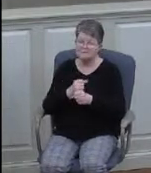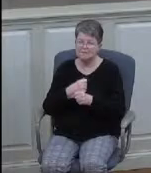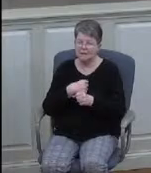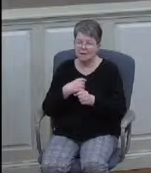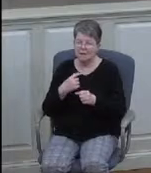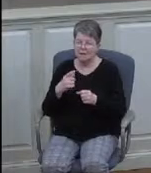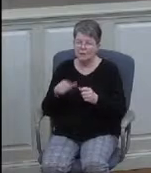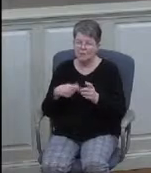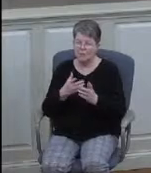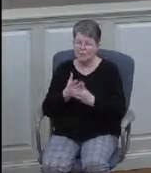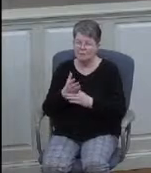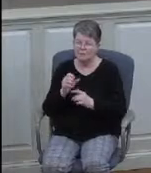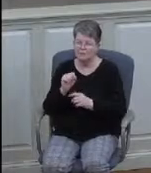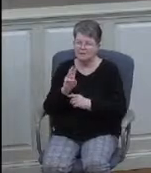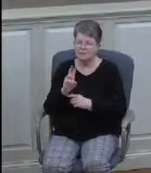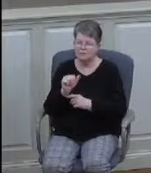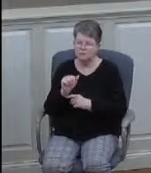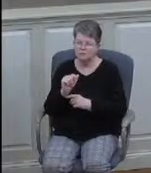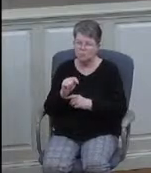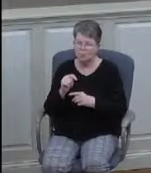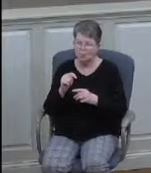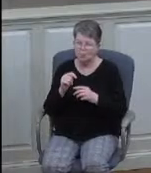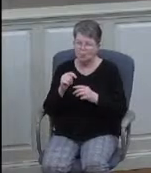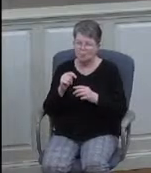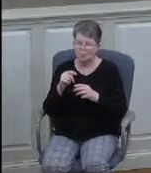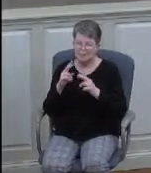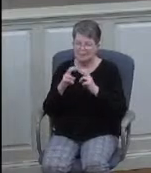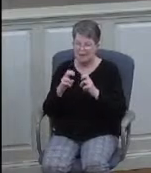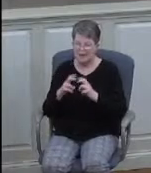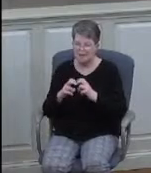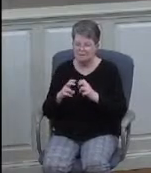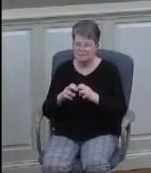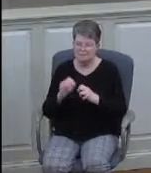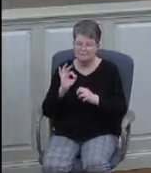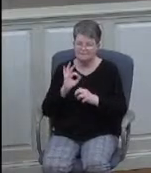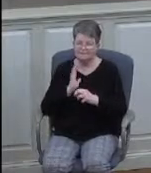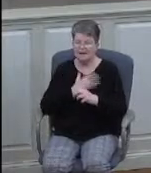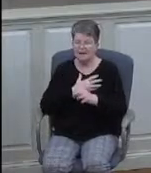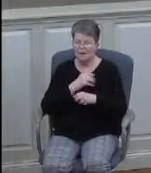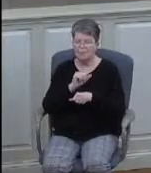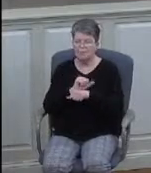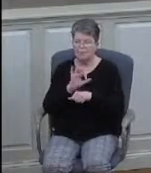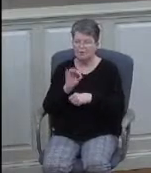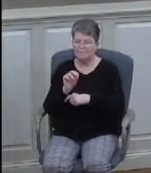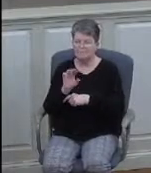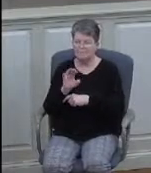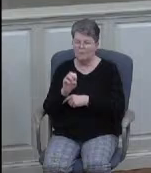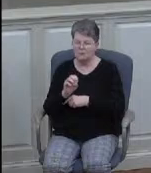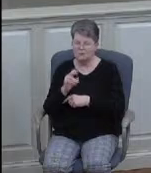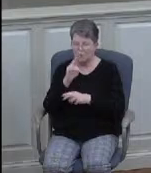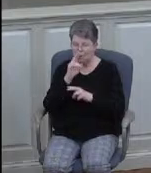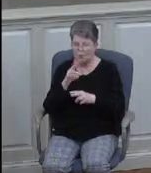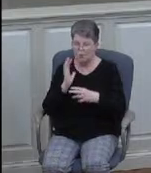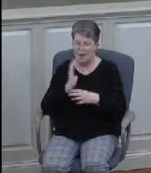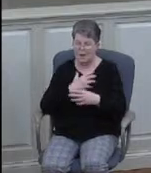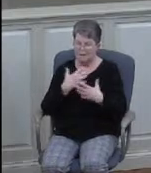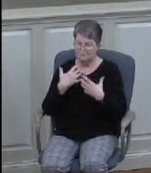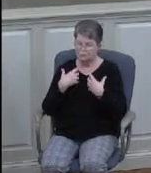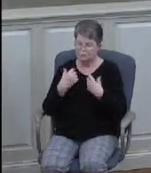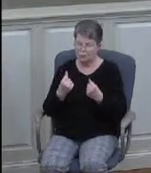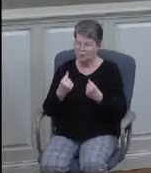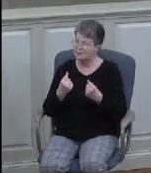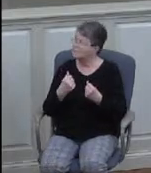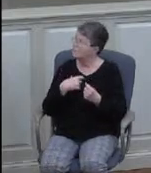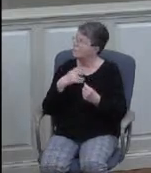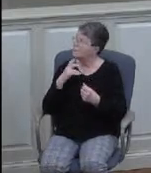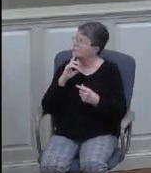through and did a SWOT analysis of our overall workforce. And as you can look at our strengths, you know, these are some of the things that we really